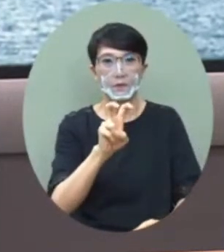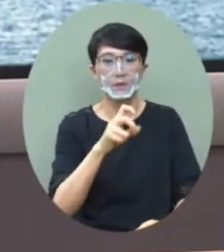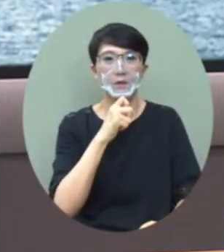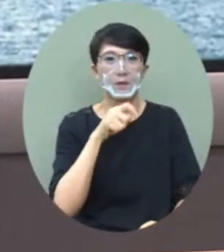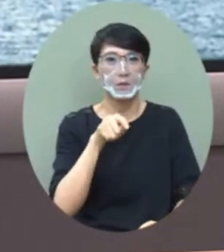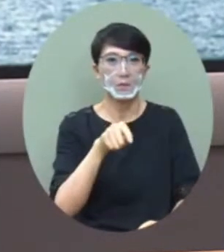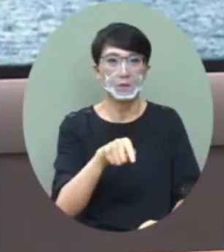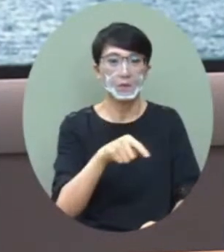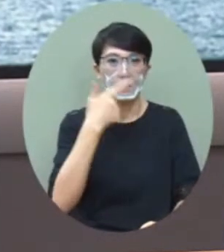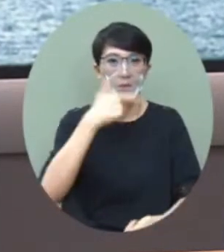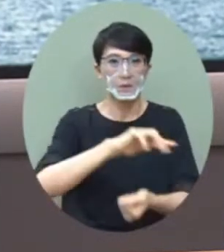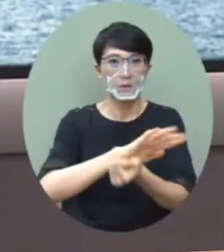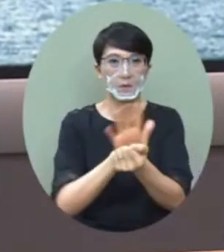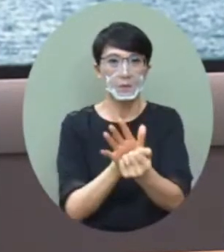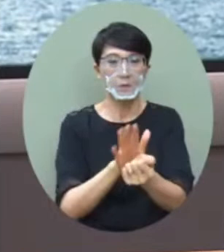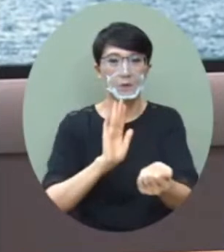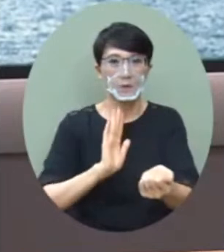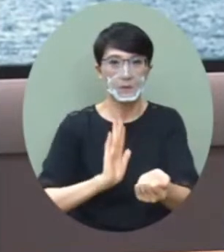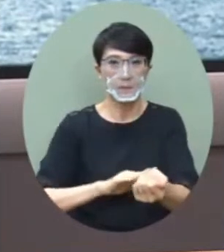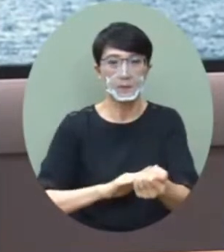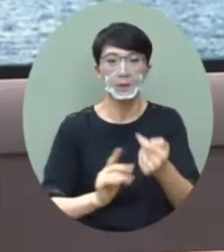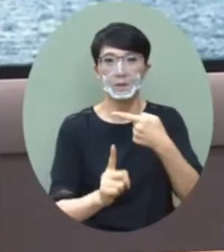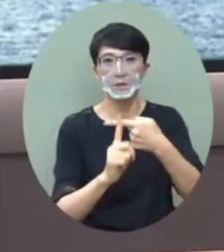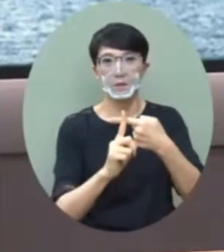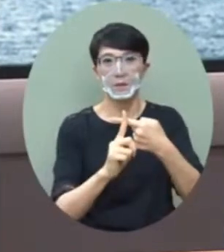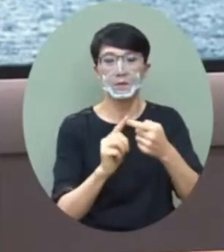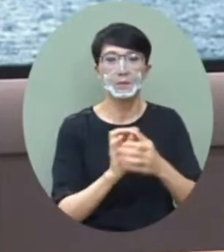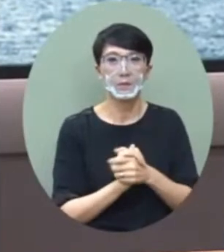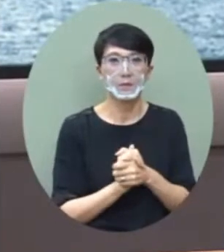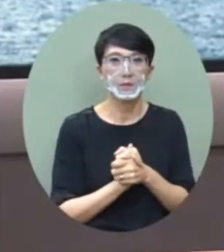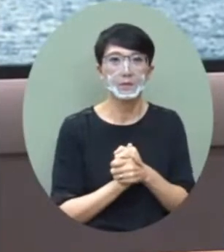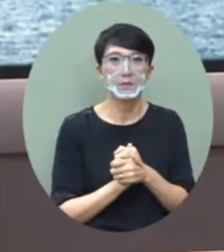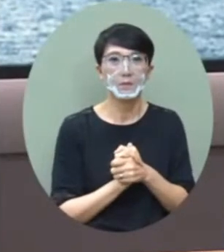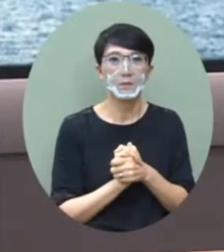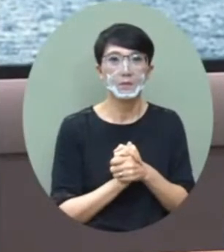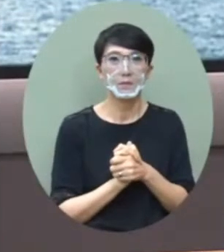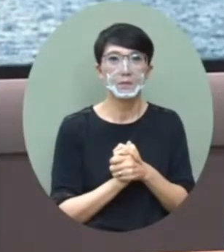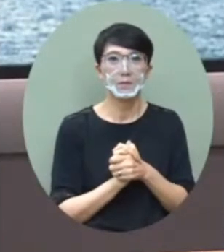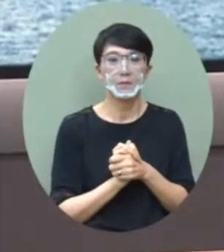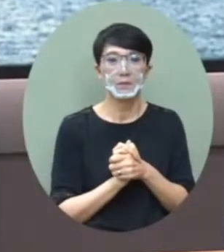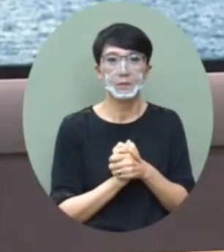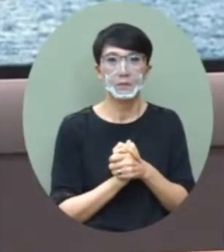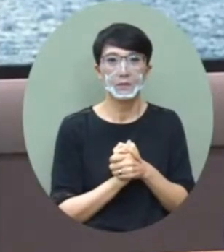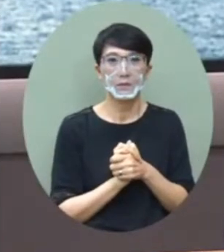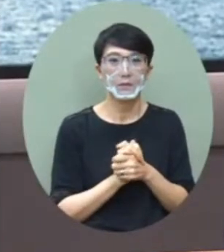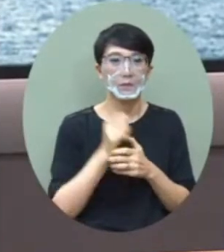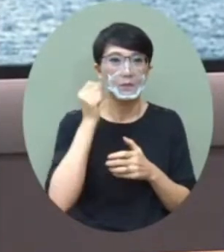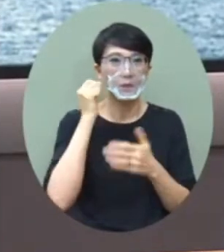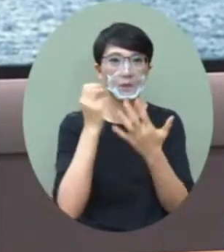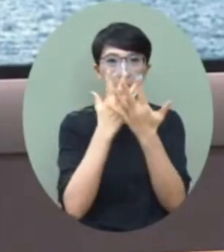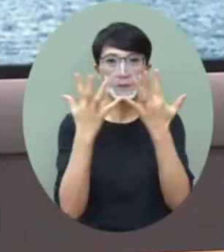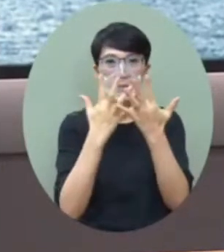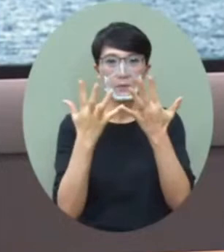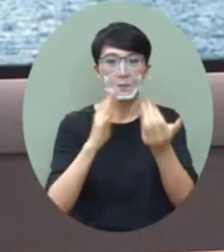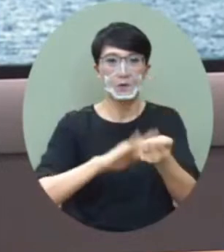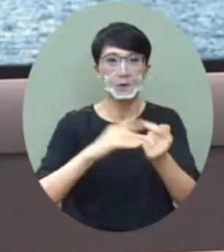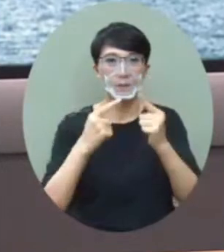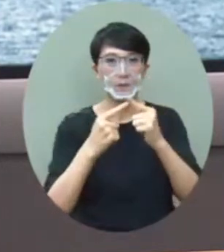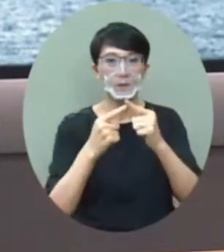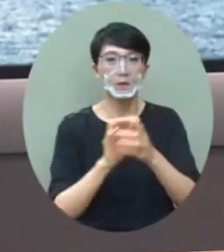There was brain hemorrhage, and subsequently the patient tested positive to